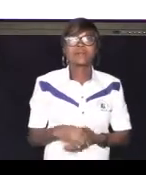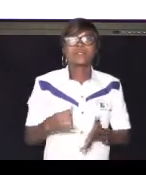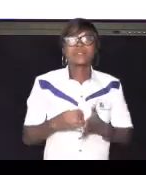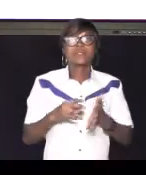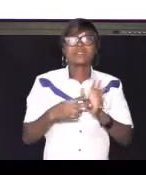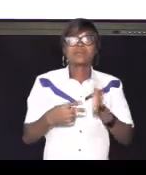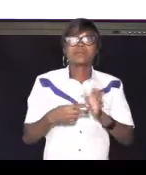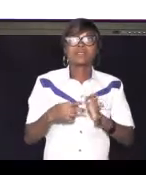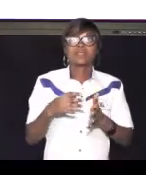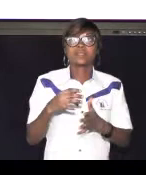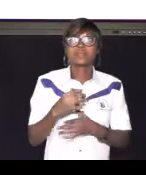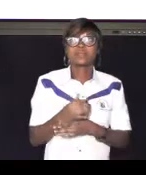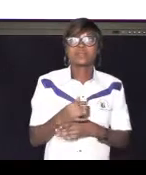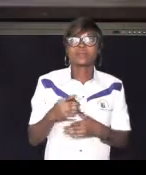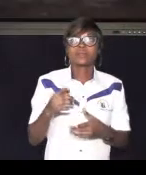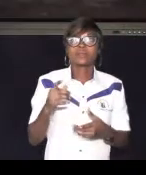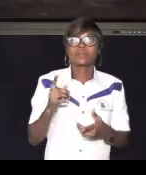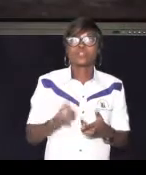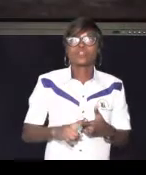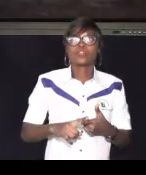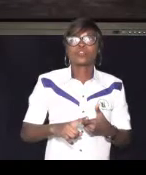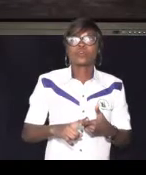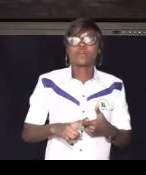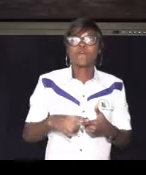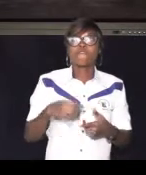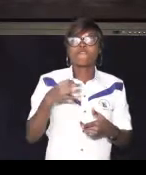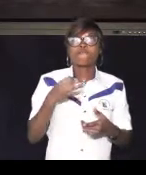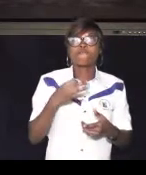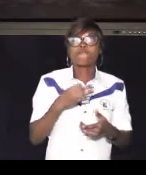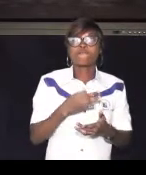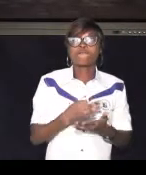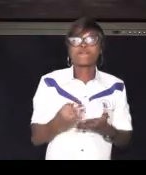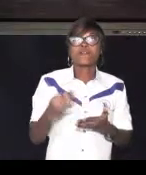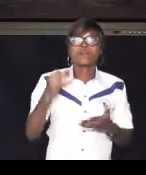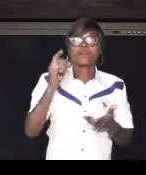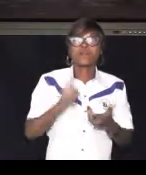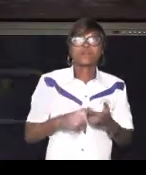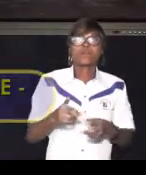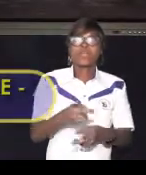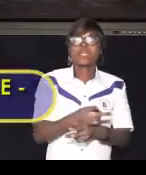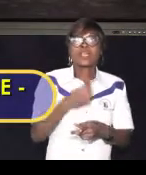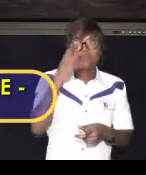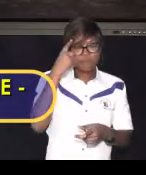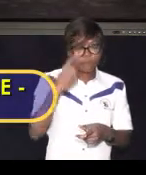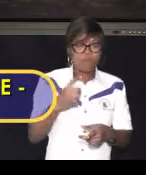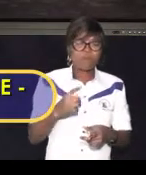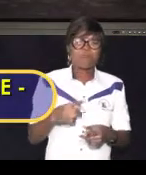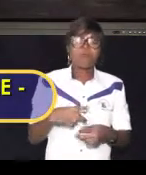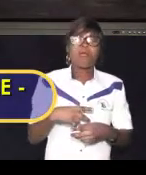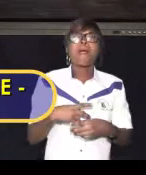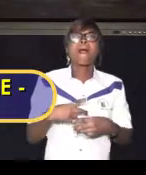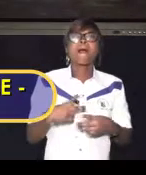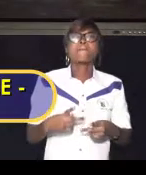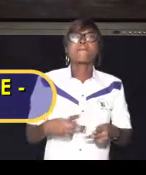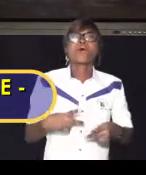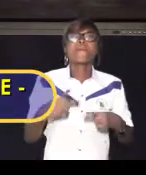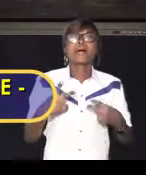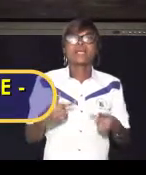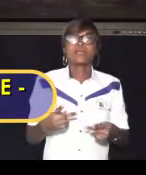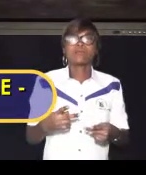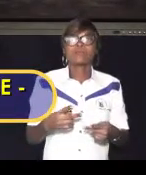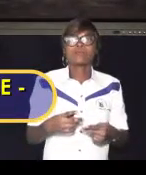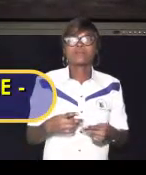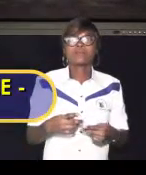Neglect. It means to fail to care for properly.